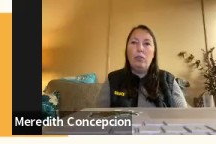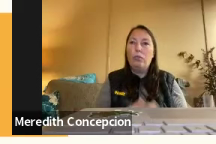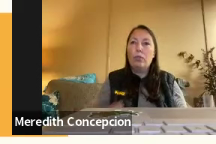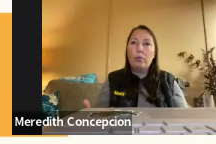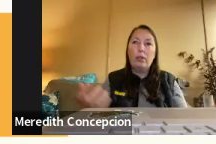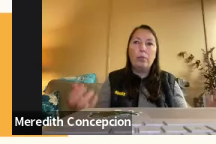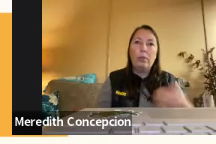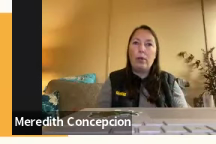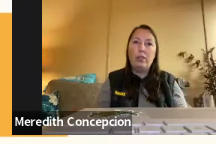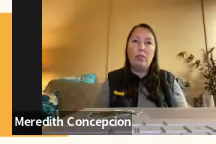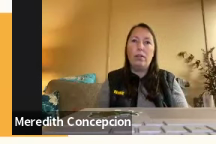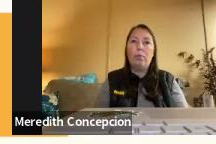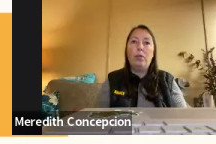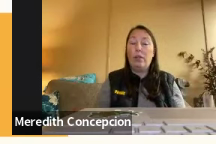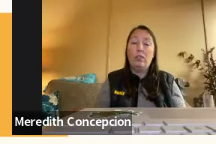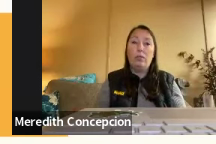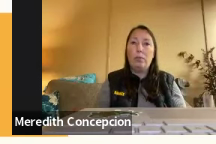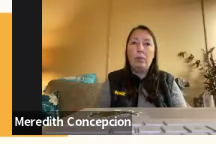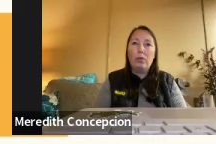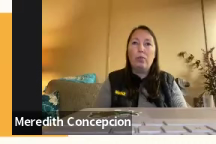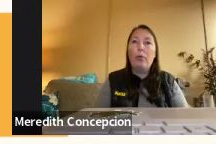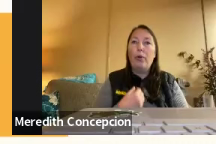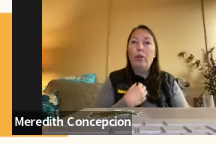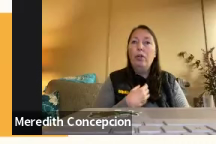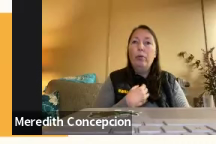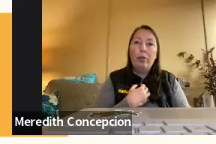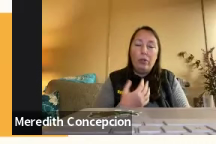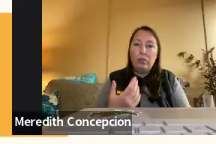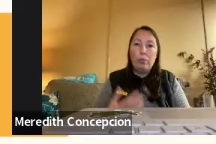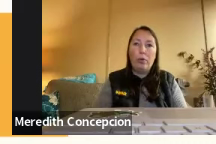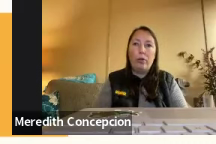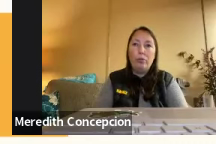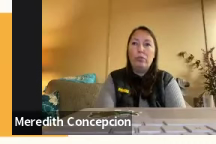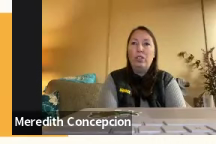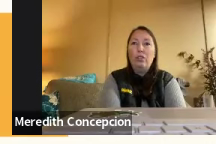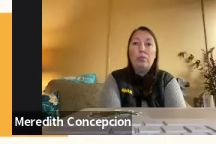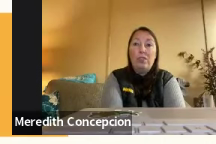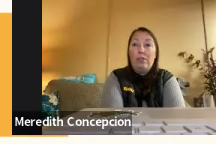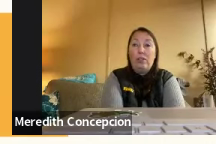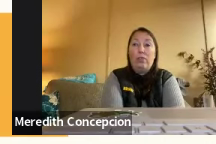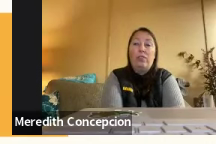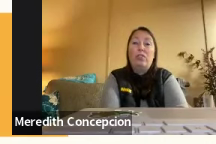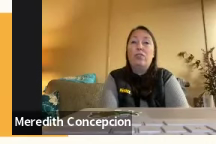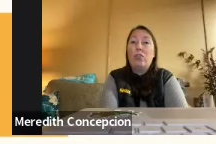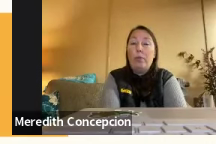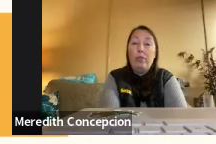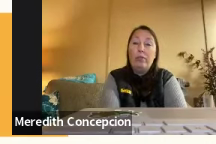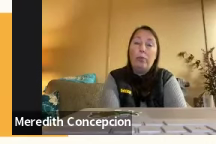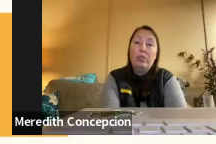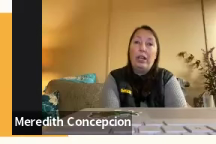like individual group therapy, crisis response support, mental health support, culturally specific